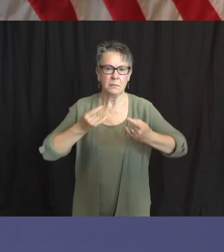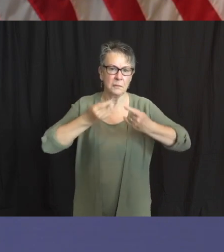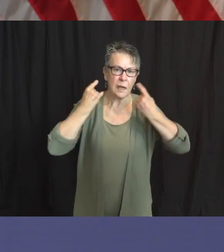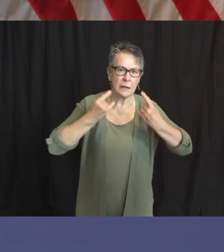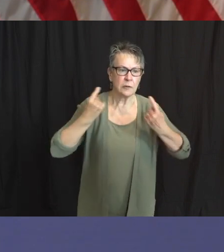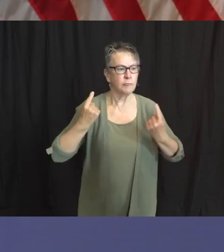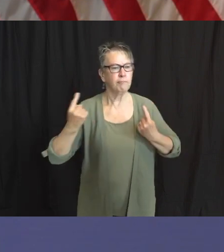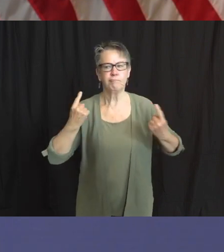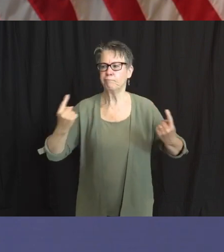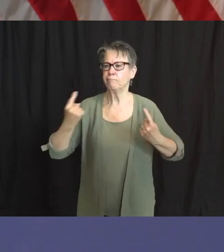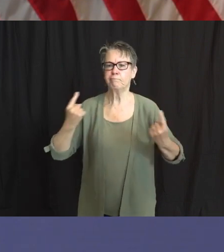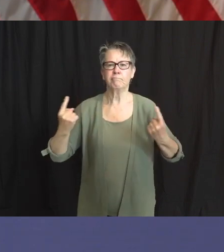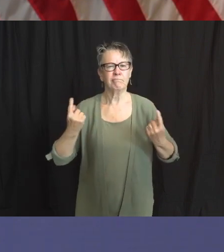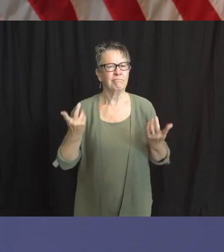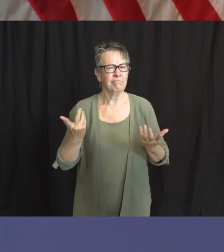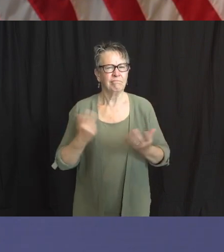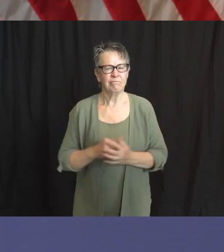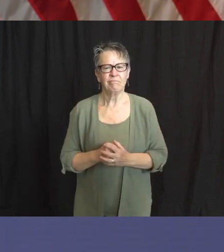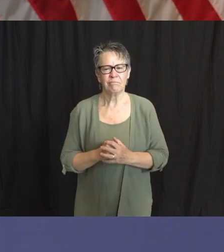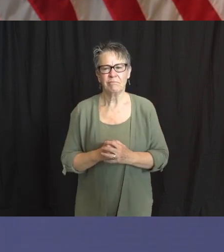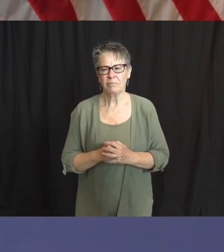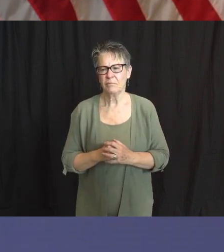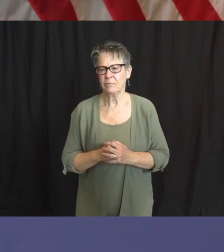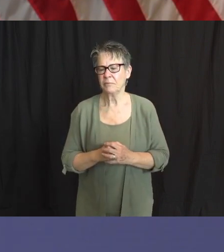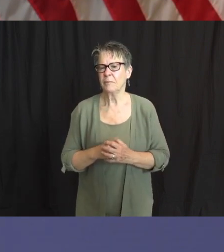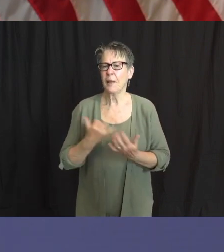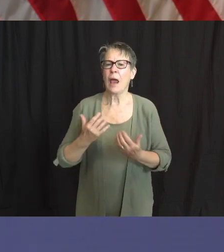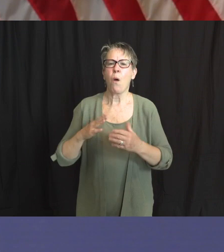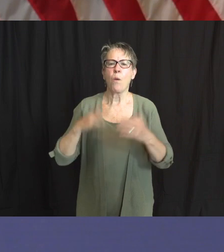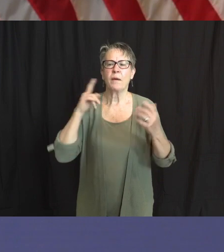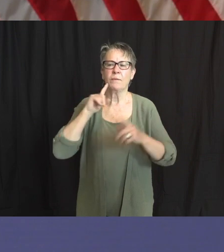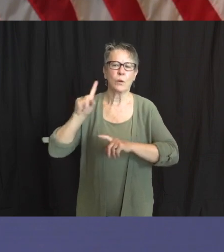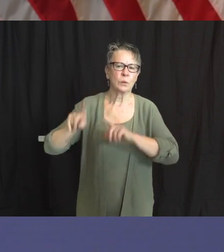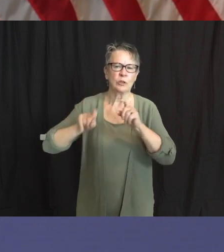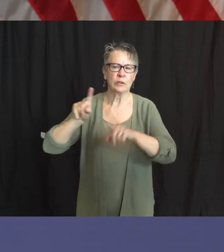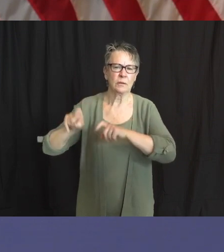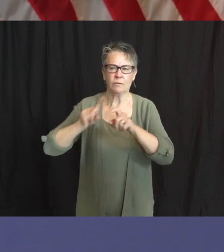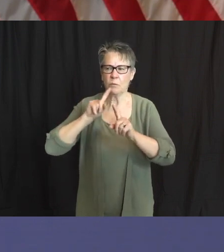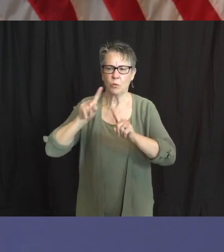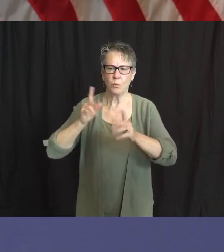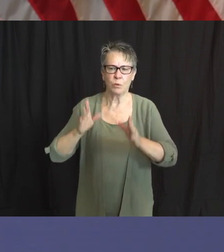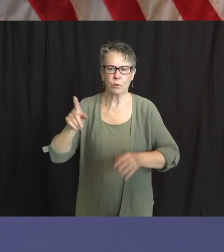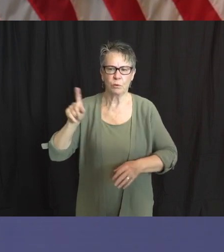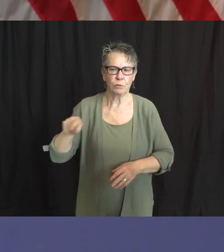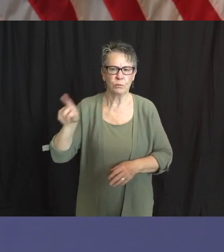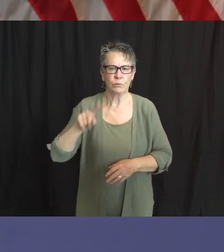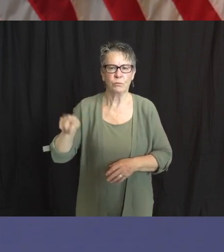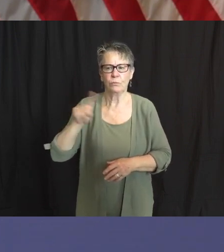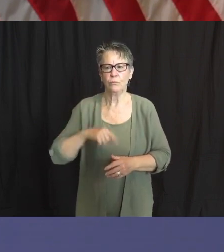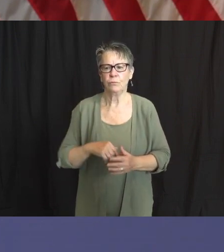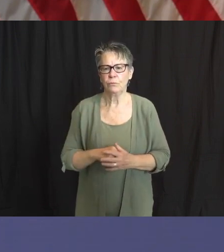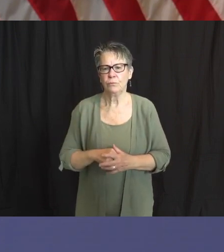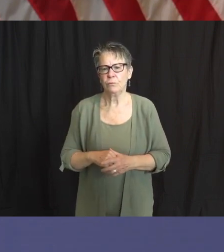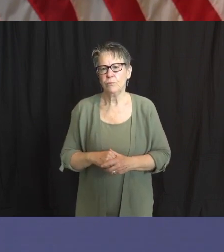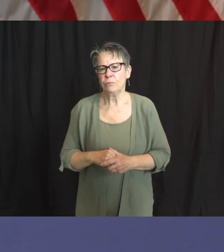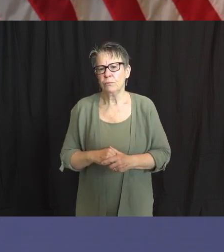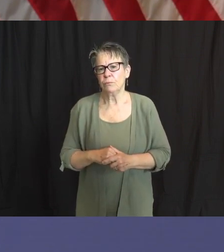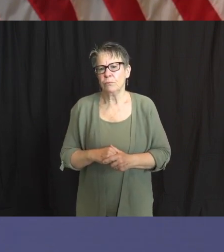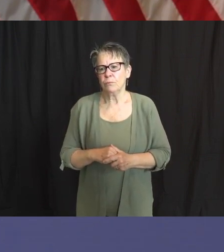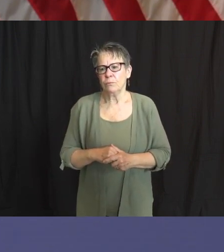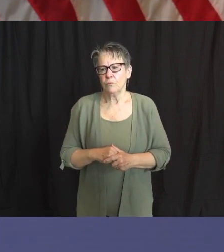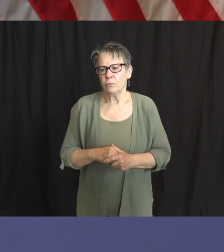you. Elise, good afternoon. Good afternoon. You've referred in the past week or so a few times to